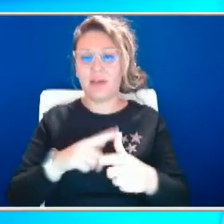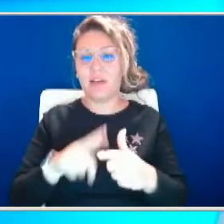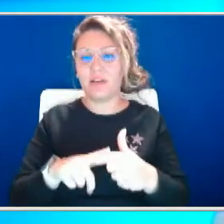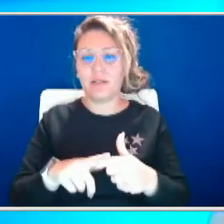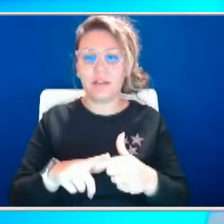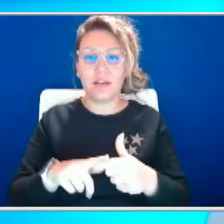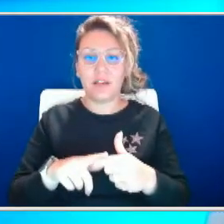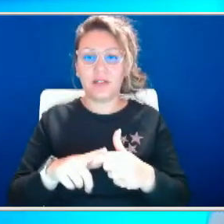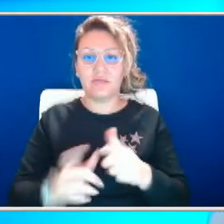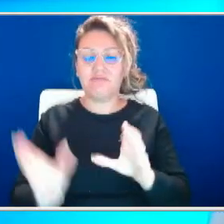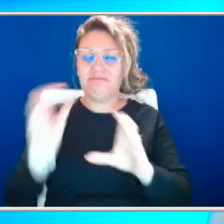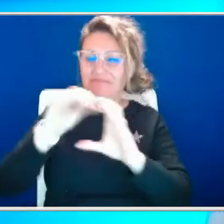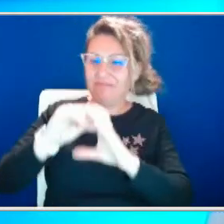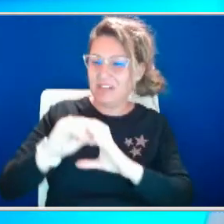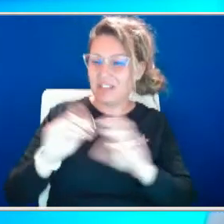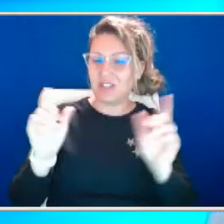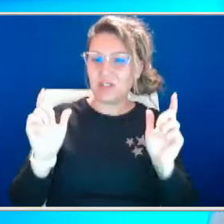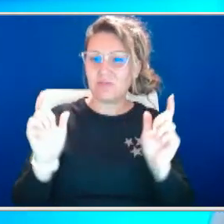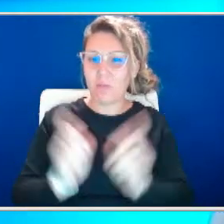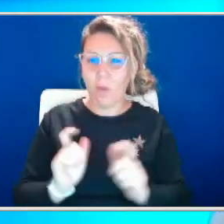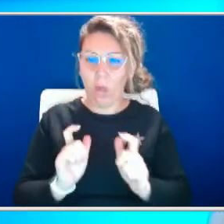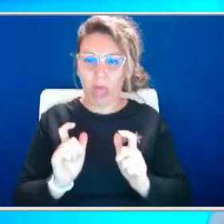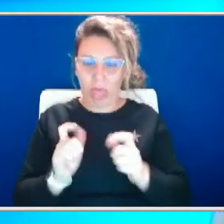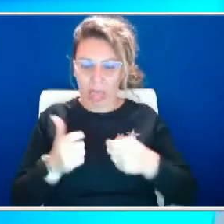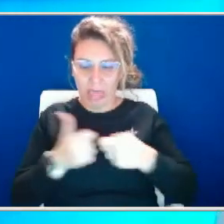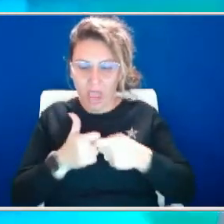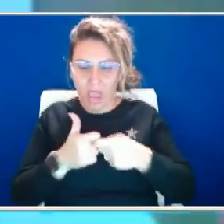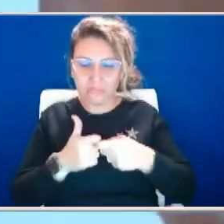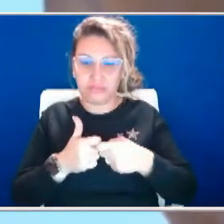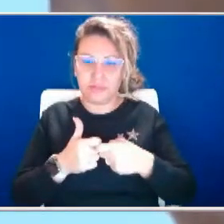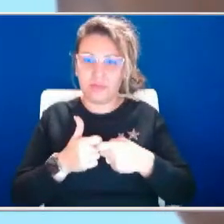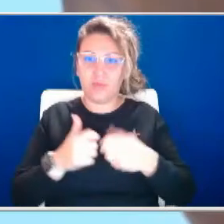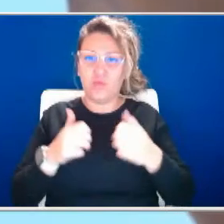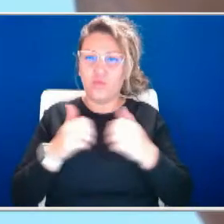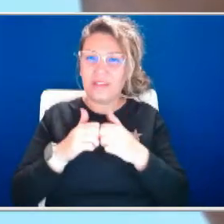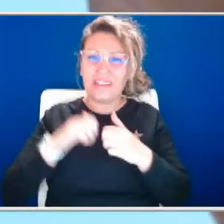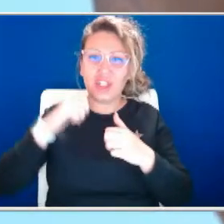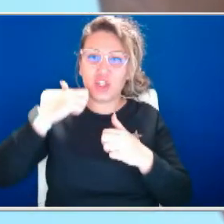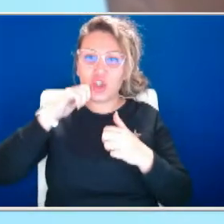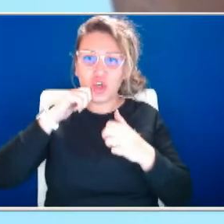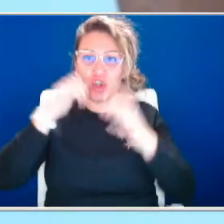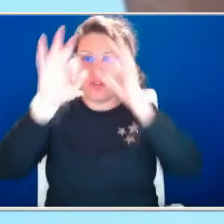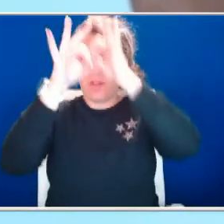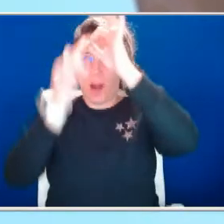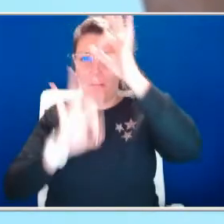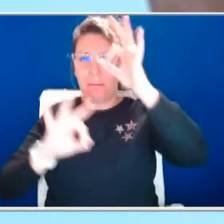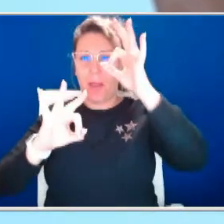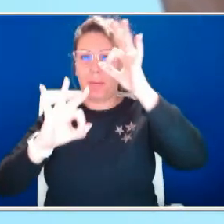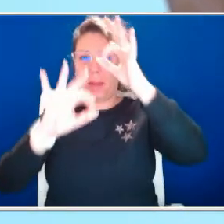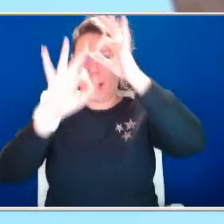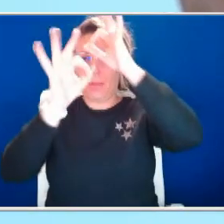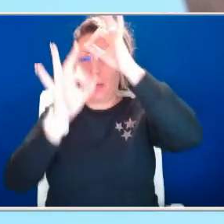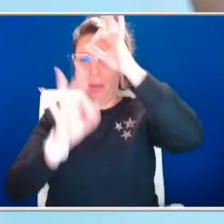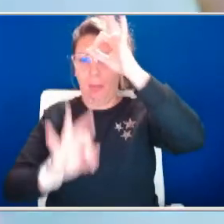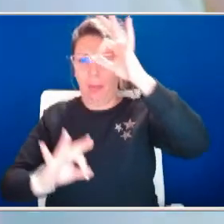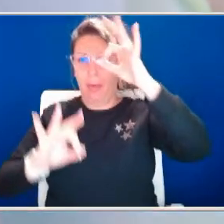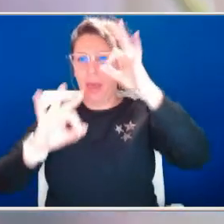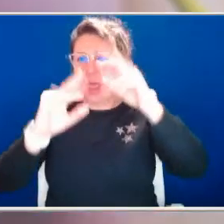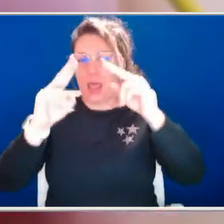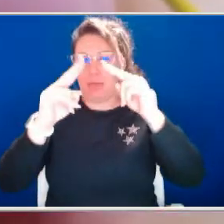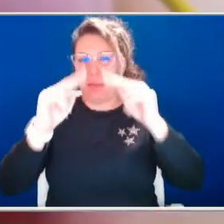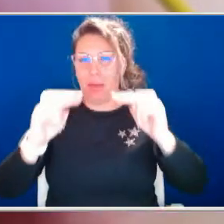these small electrodes on the nerve that goes to that muscle in the lower back, that multifidus muscle, and it